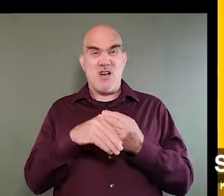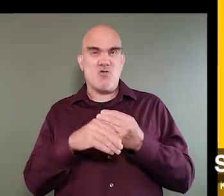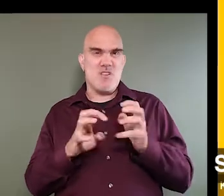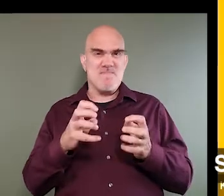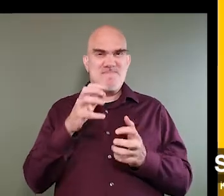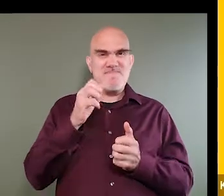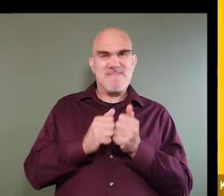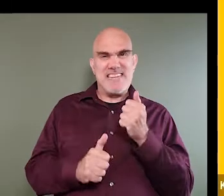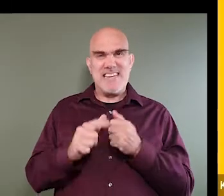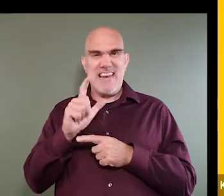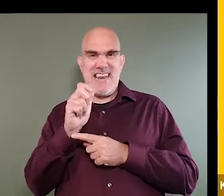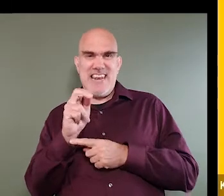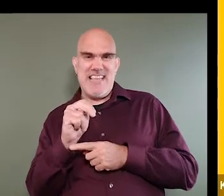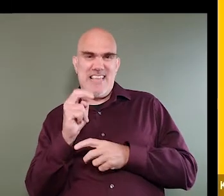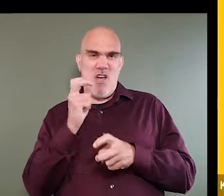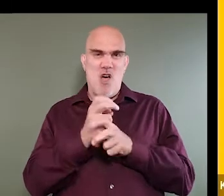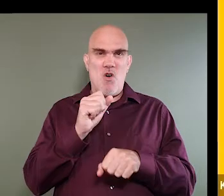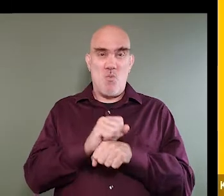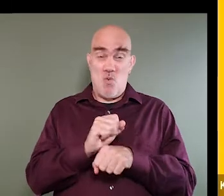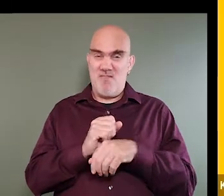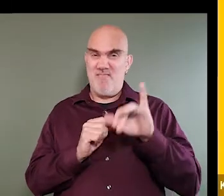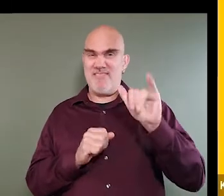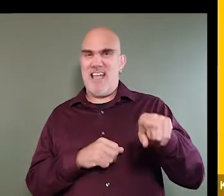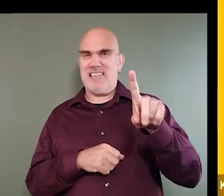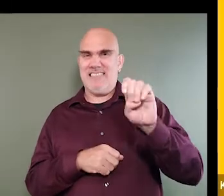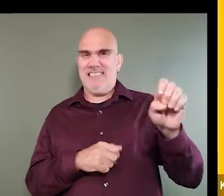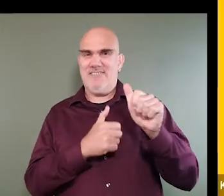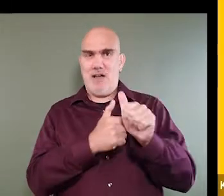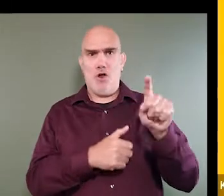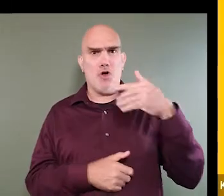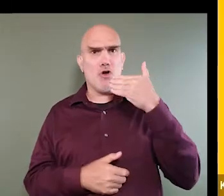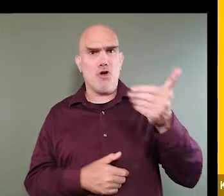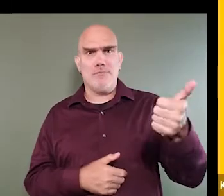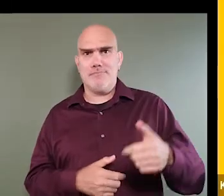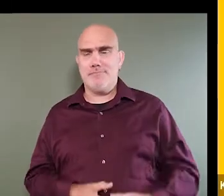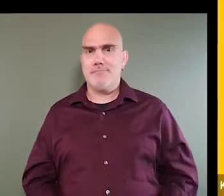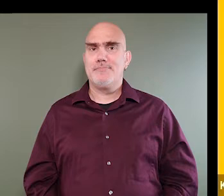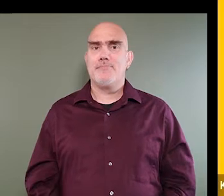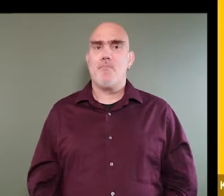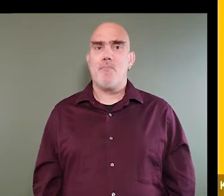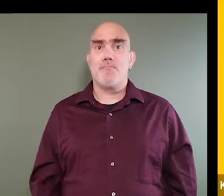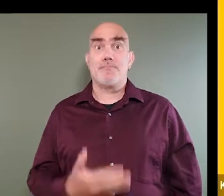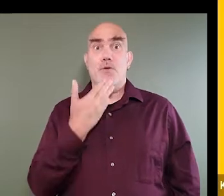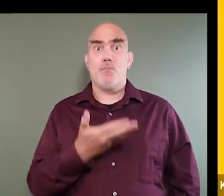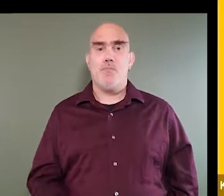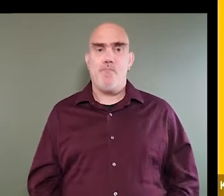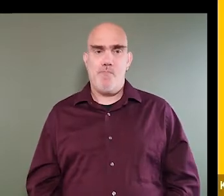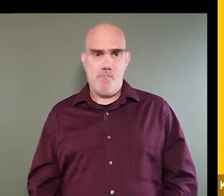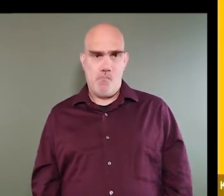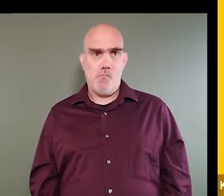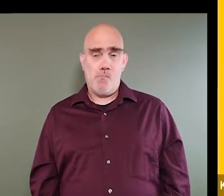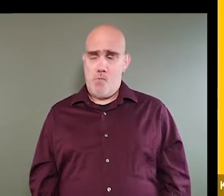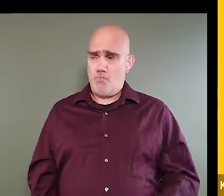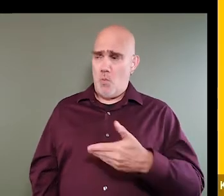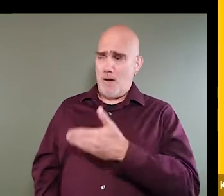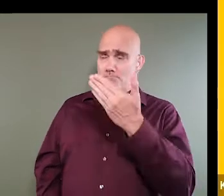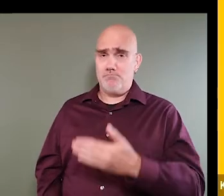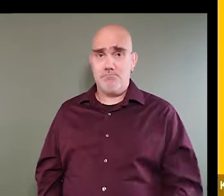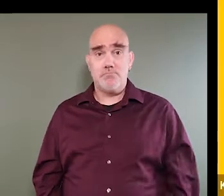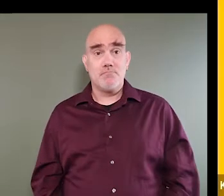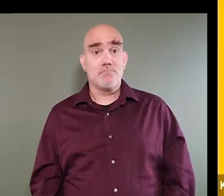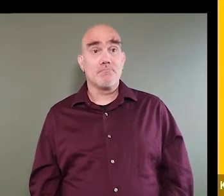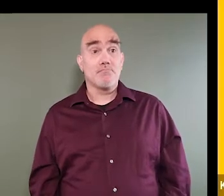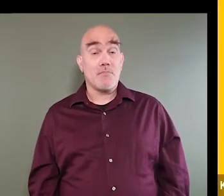version, this is what you're going to go with. That looks good, D. Thank you. You're welcome.